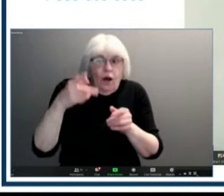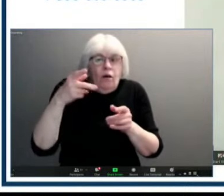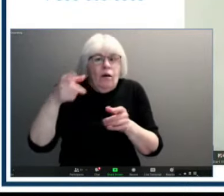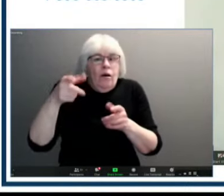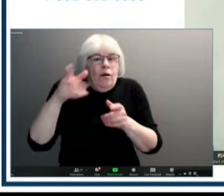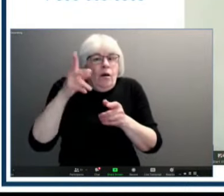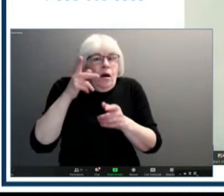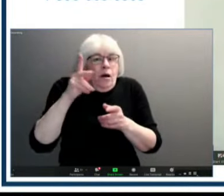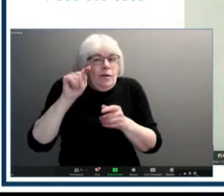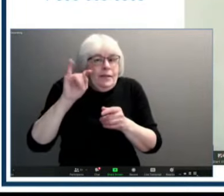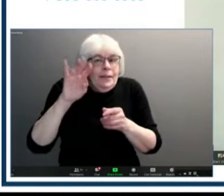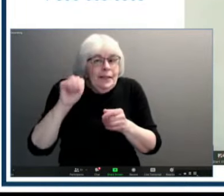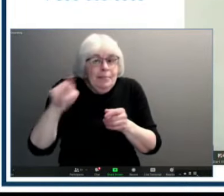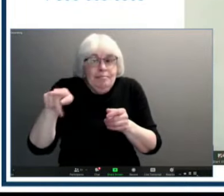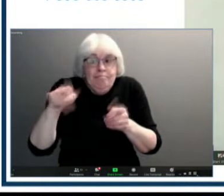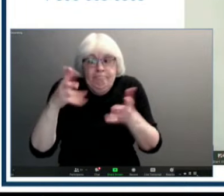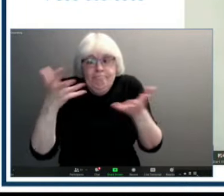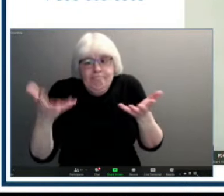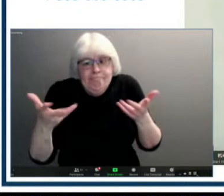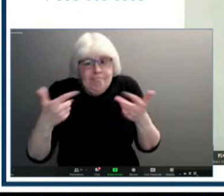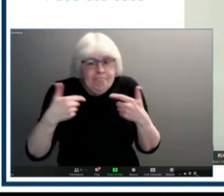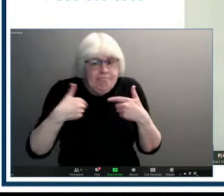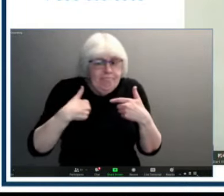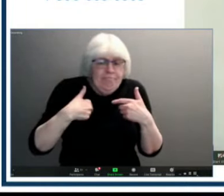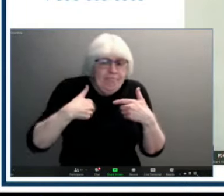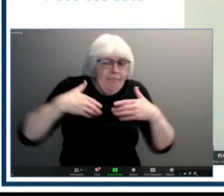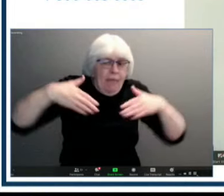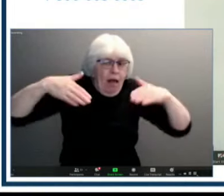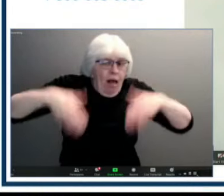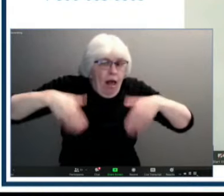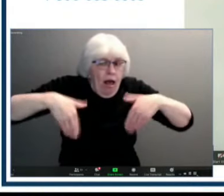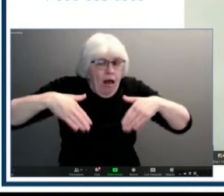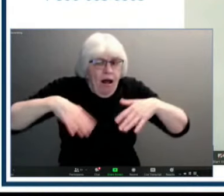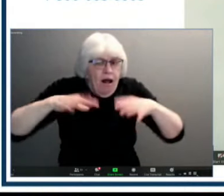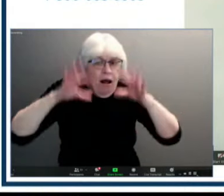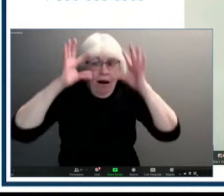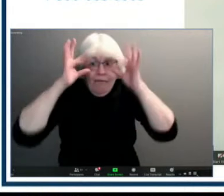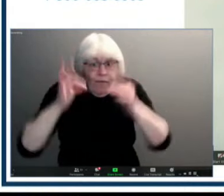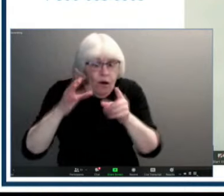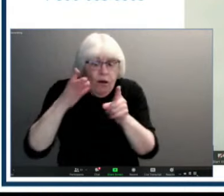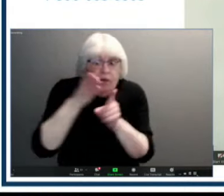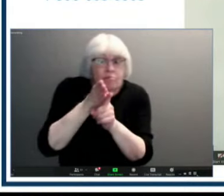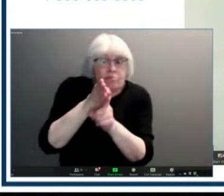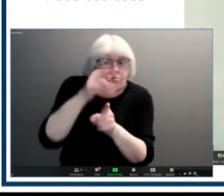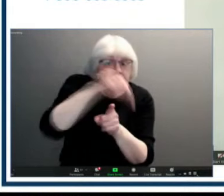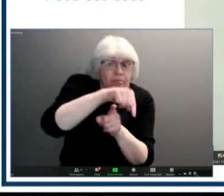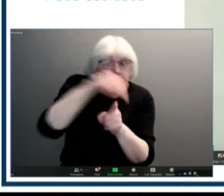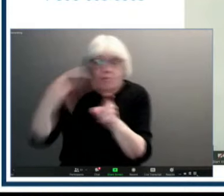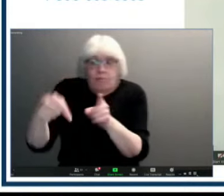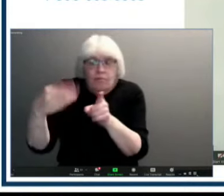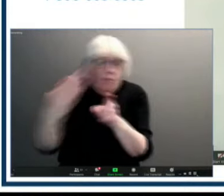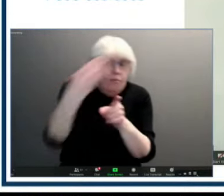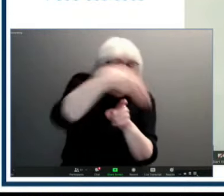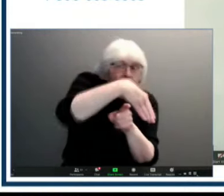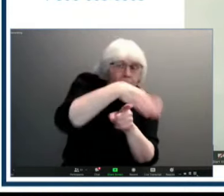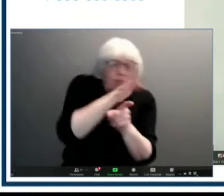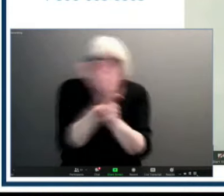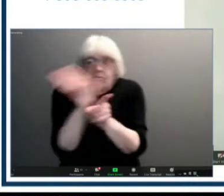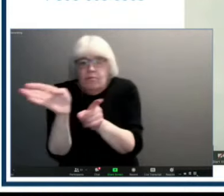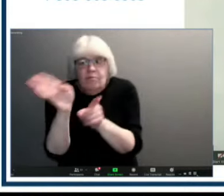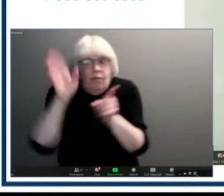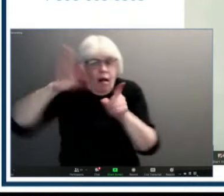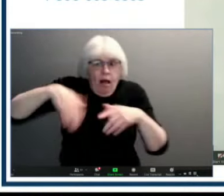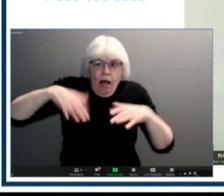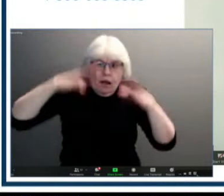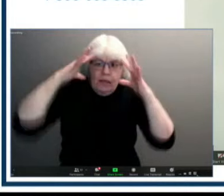the answer is we're not focused on border restrictions right now. Obviously, I respect Newfoundland's decision